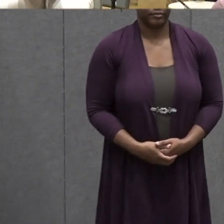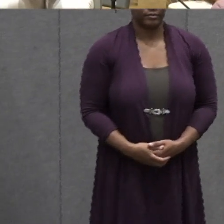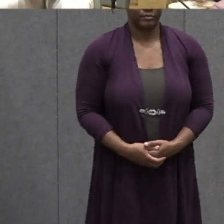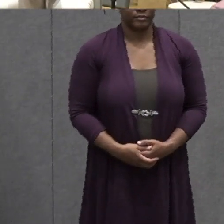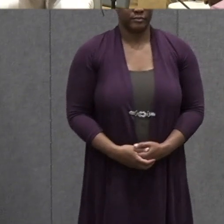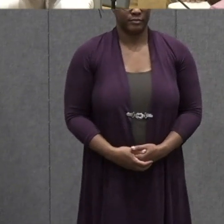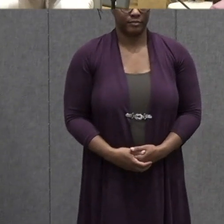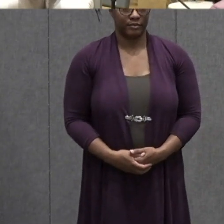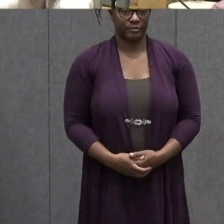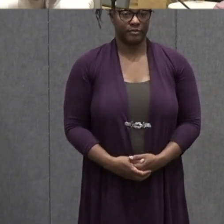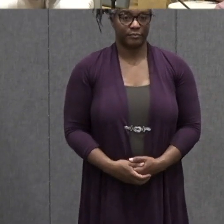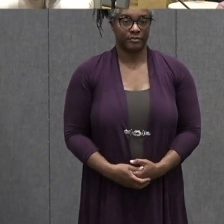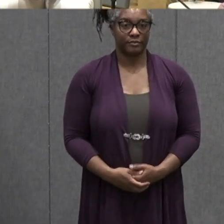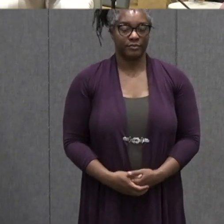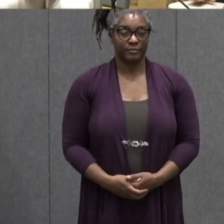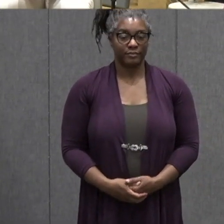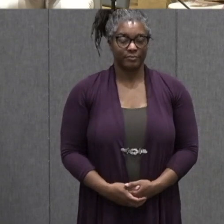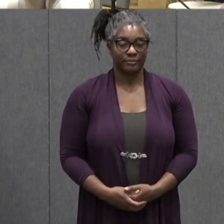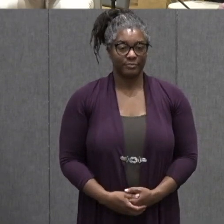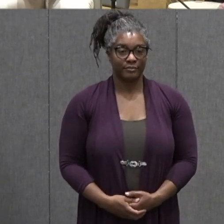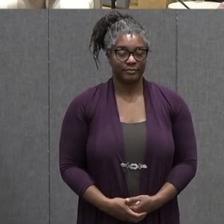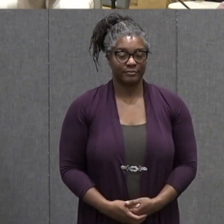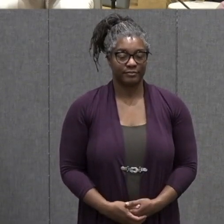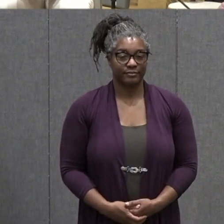Everybody play.